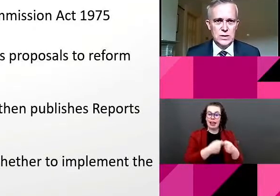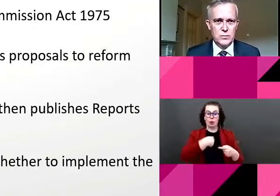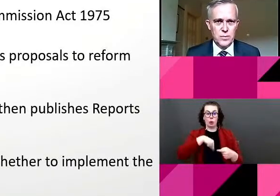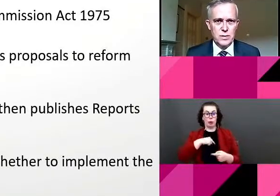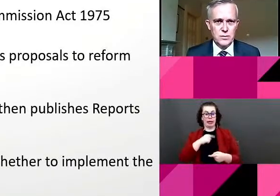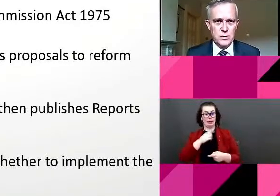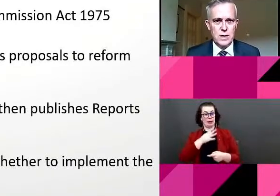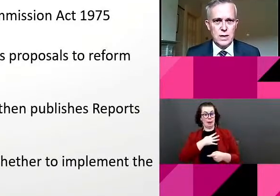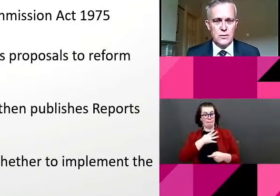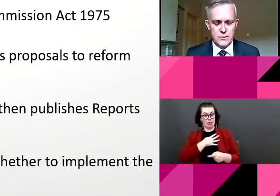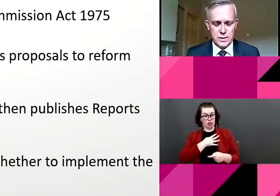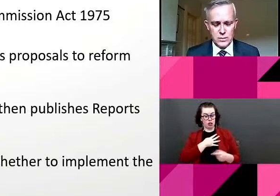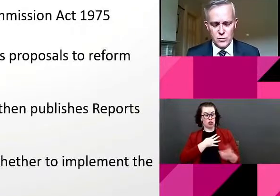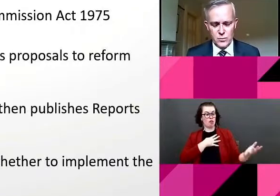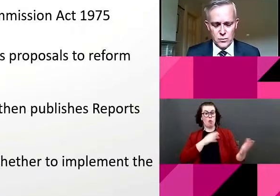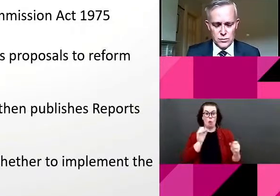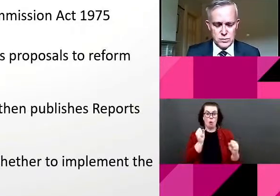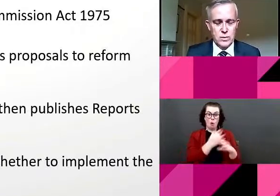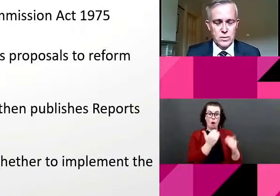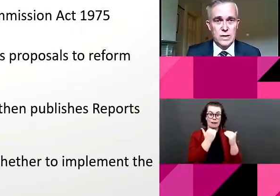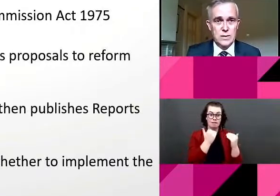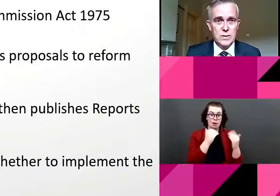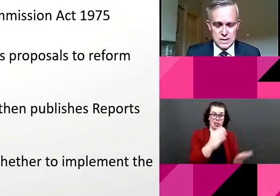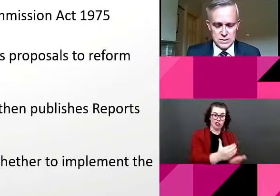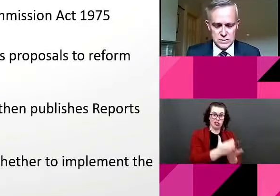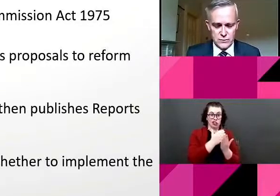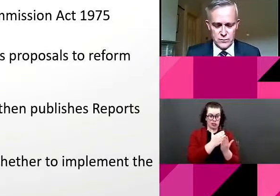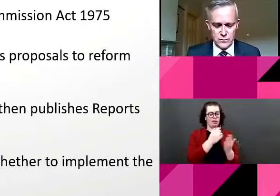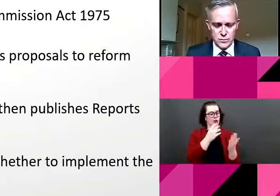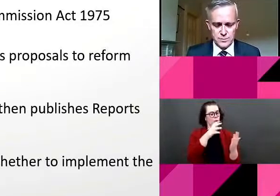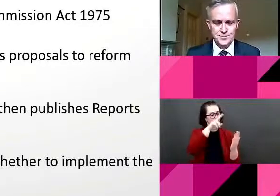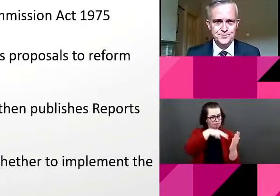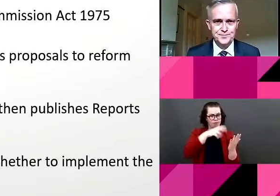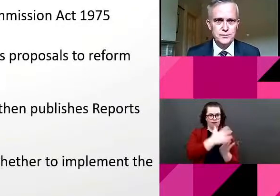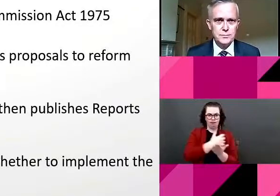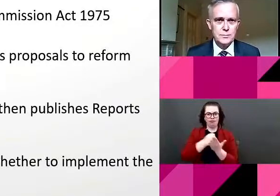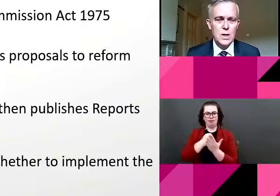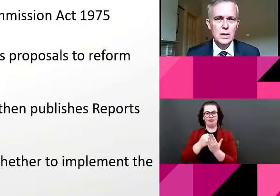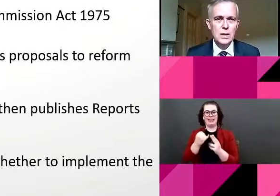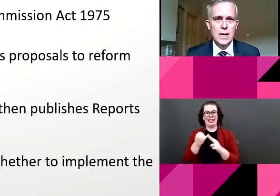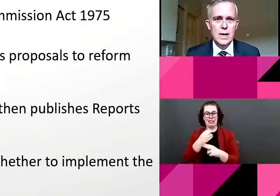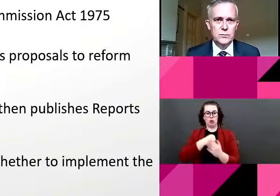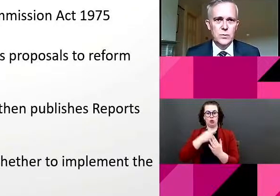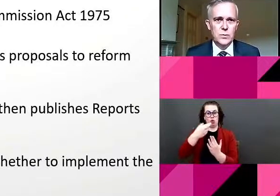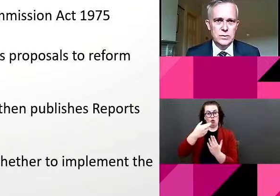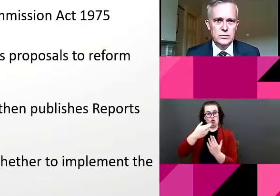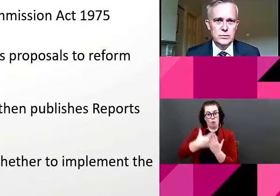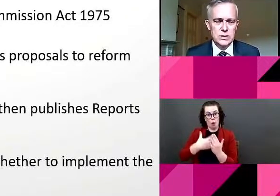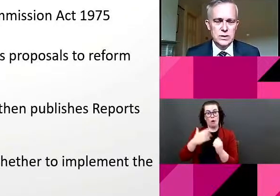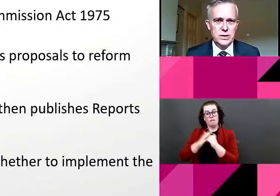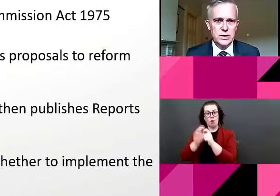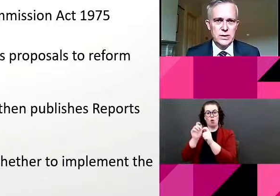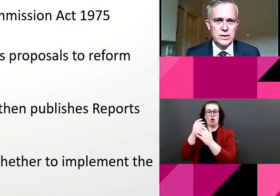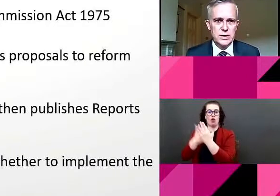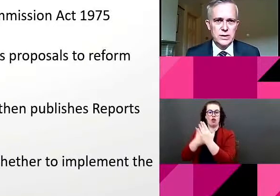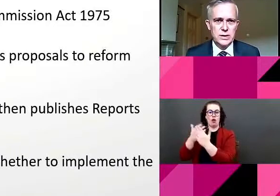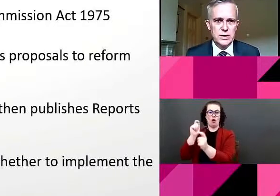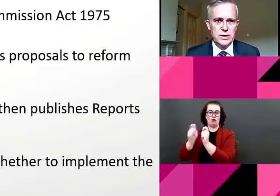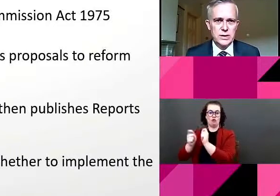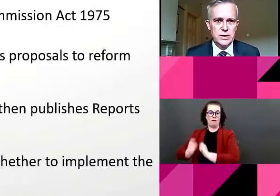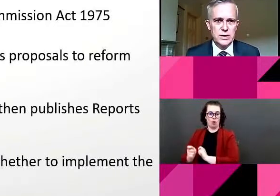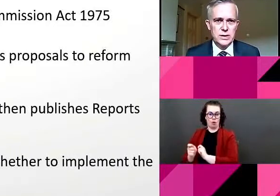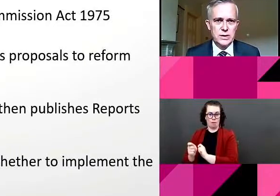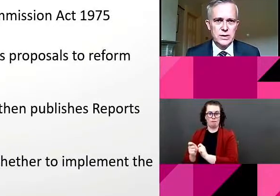we prepare our final report with recommendations for reform. And what we usually try and do